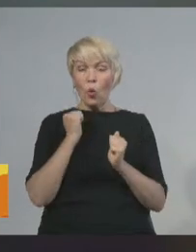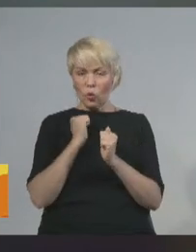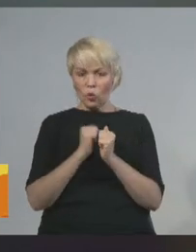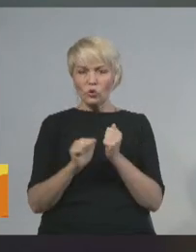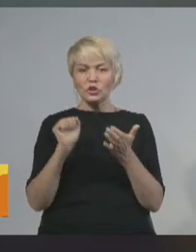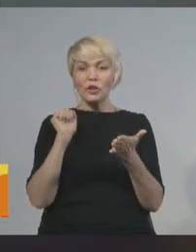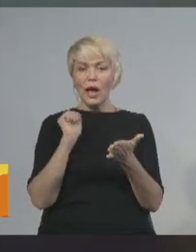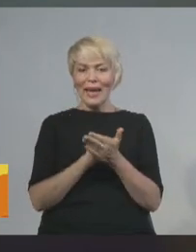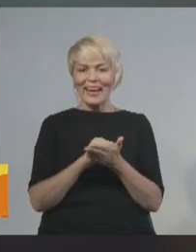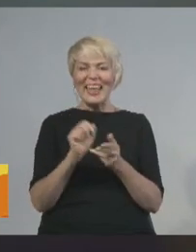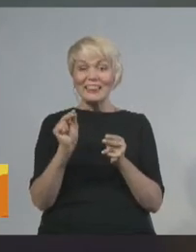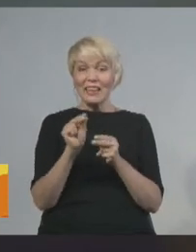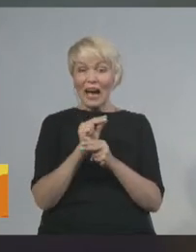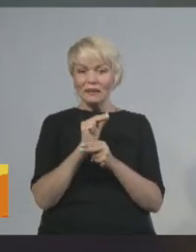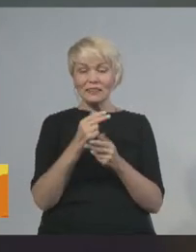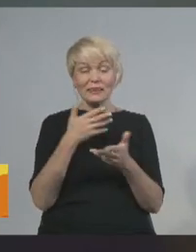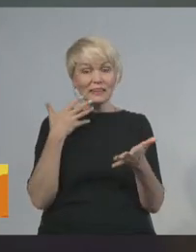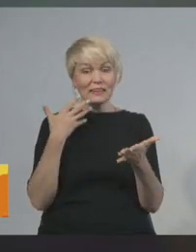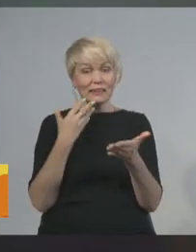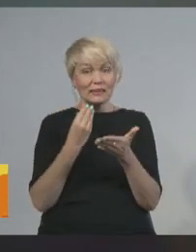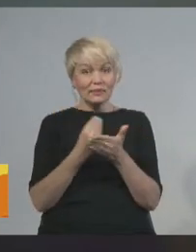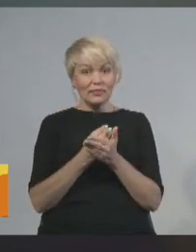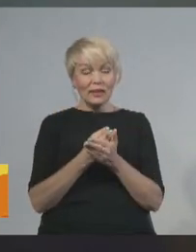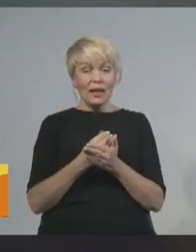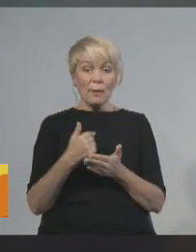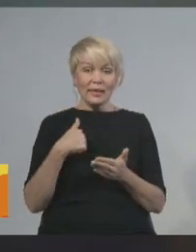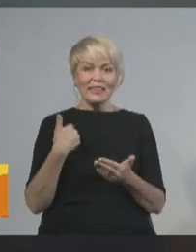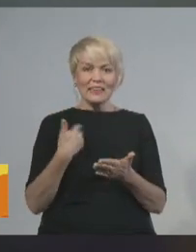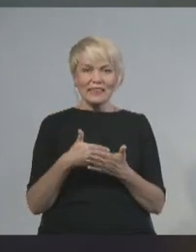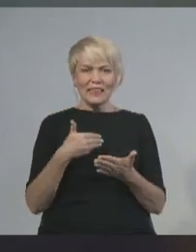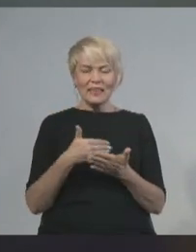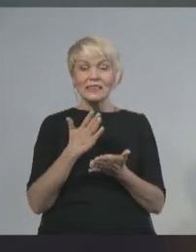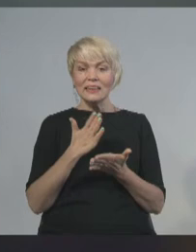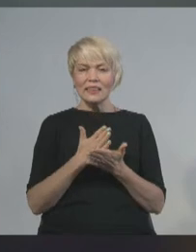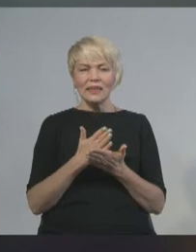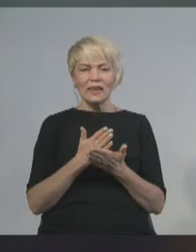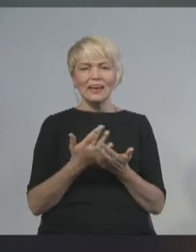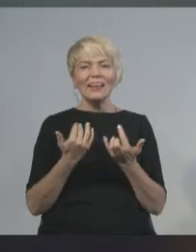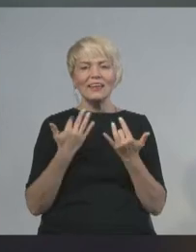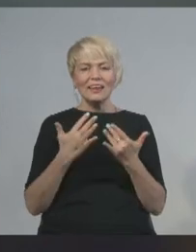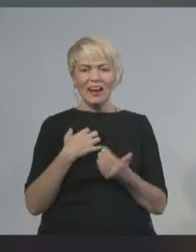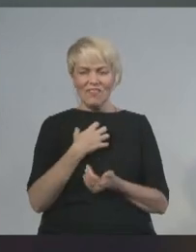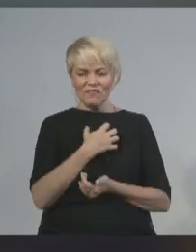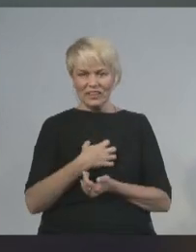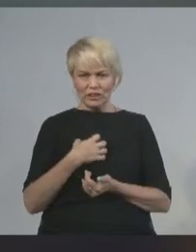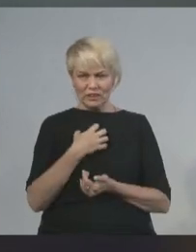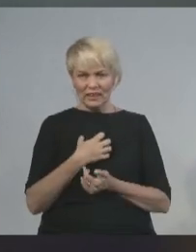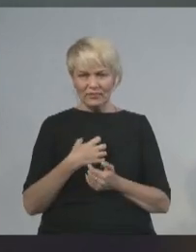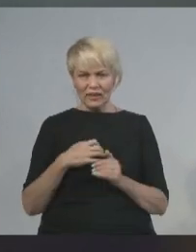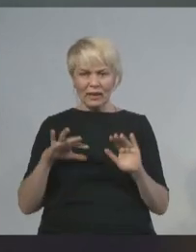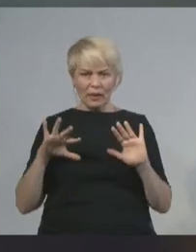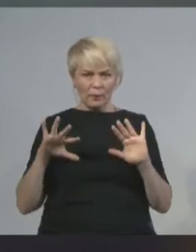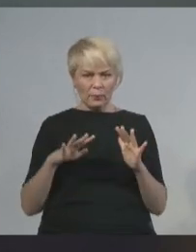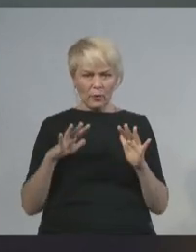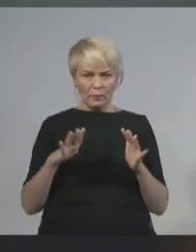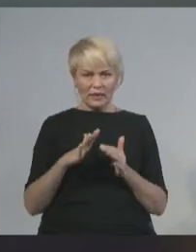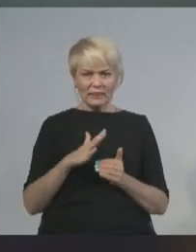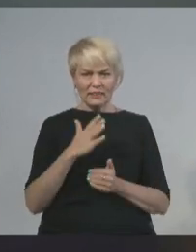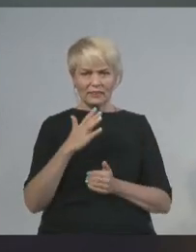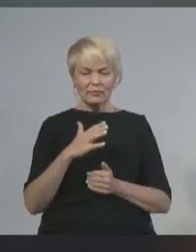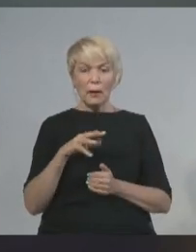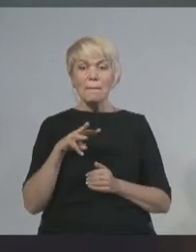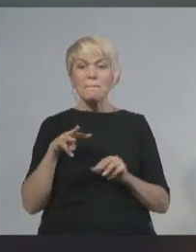gone because each editorial office has its own process but it seems to me there are a few important issues